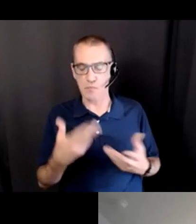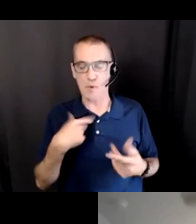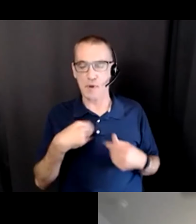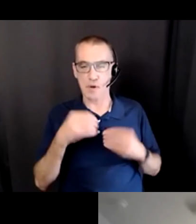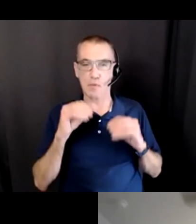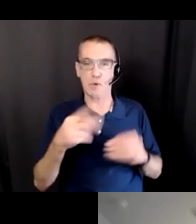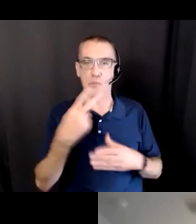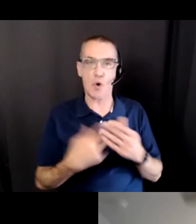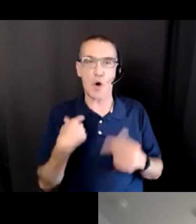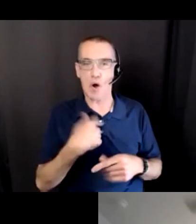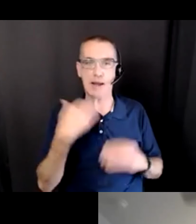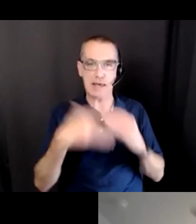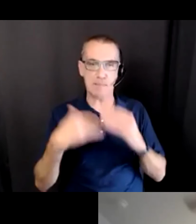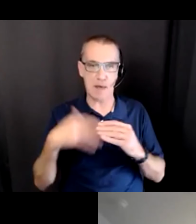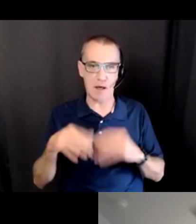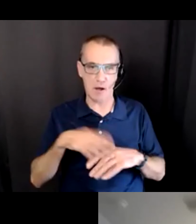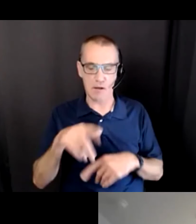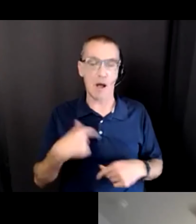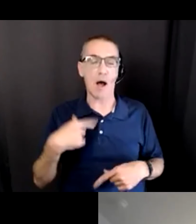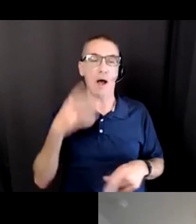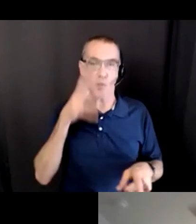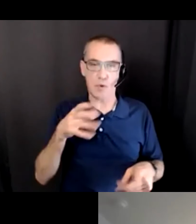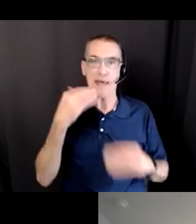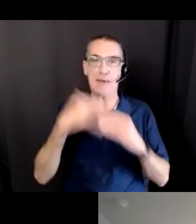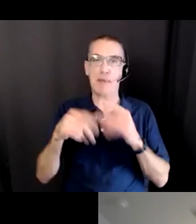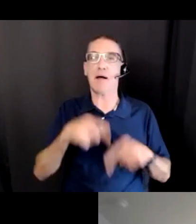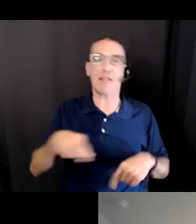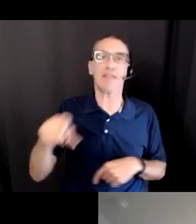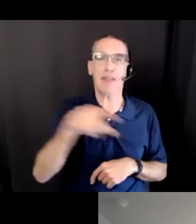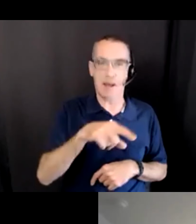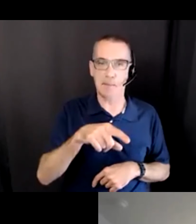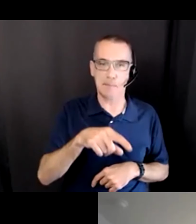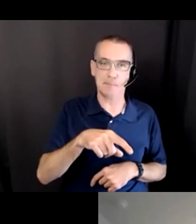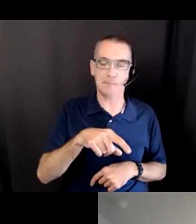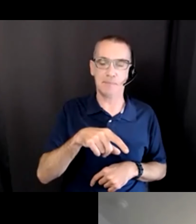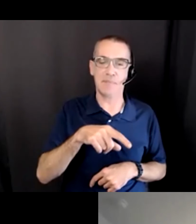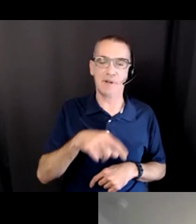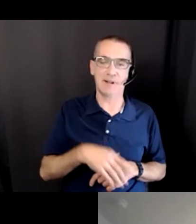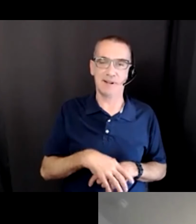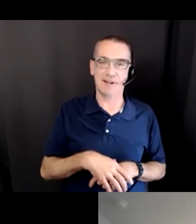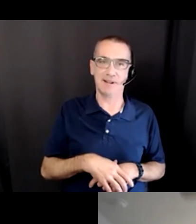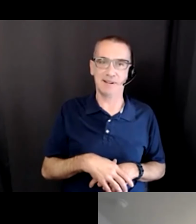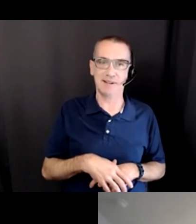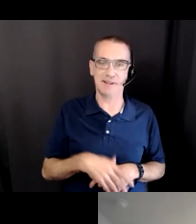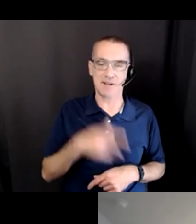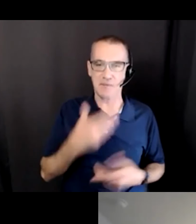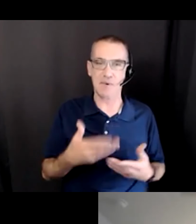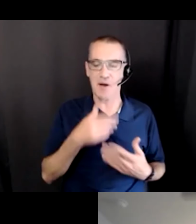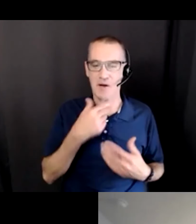both our email addresses? I will email them. Okay. They all know that I'm like the